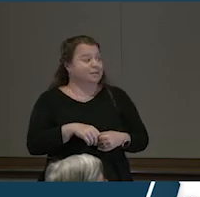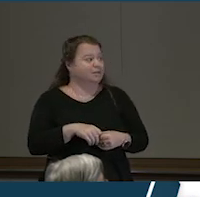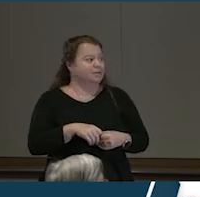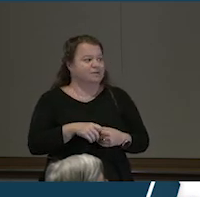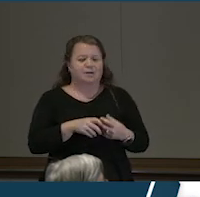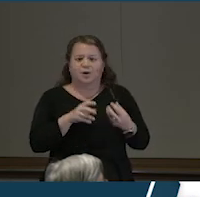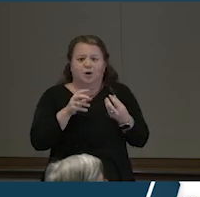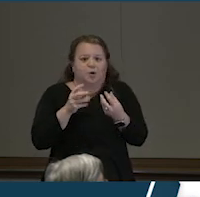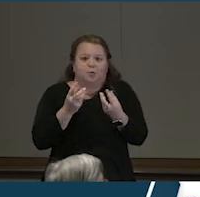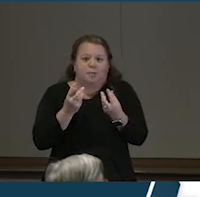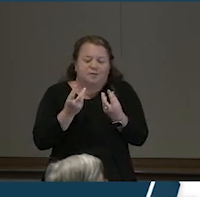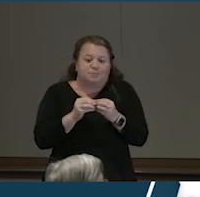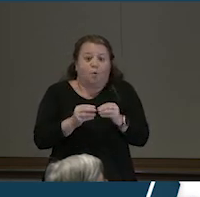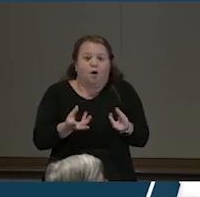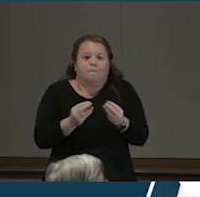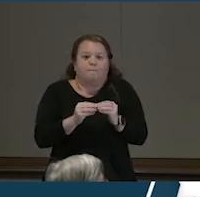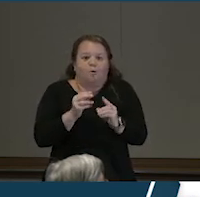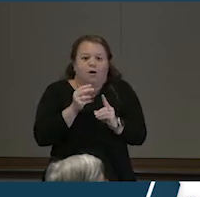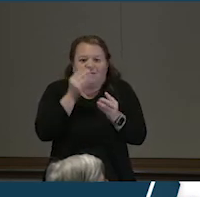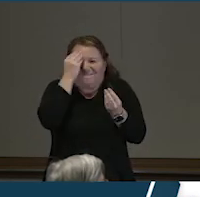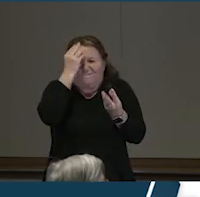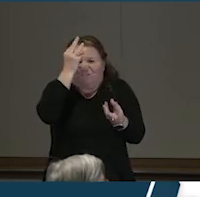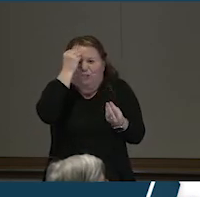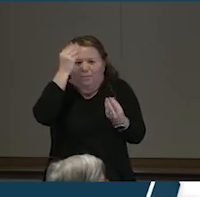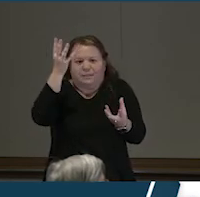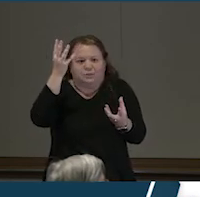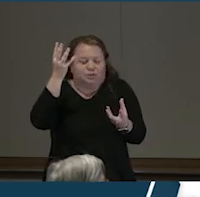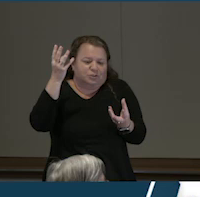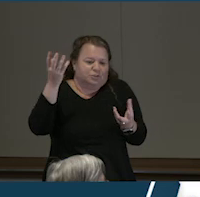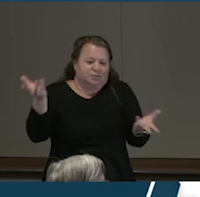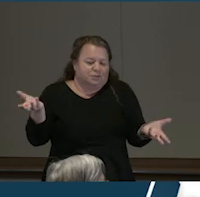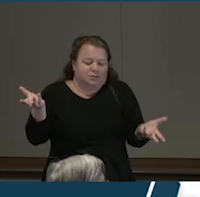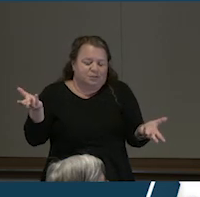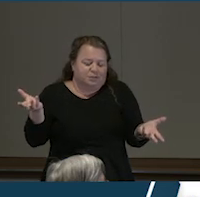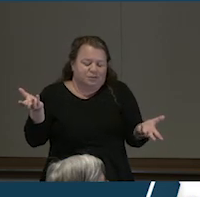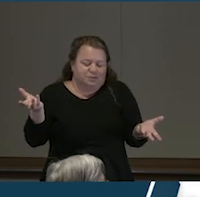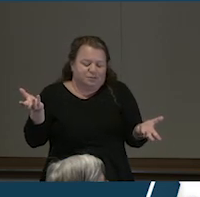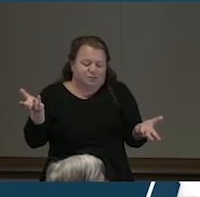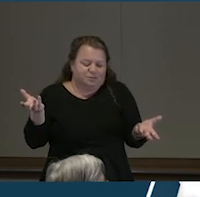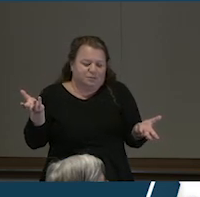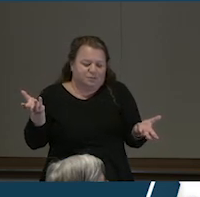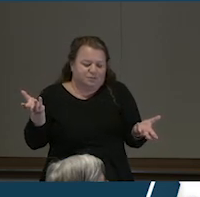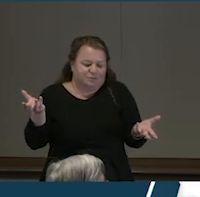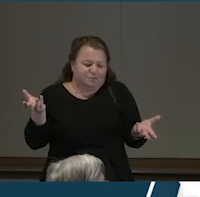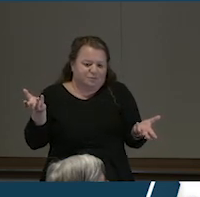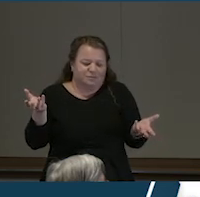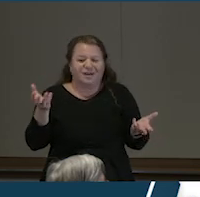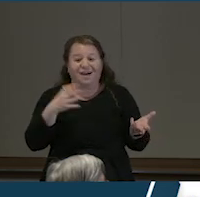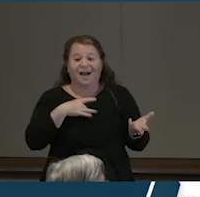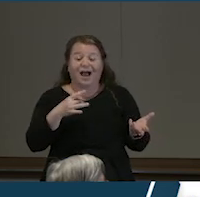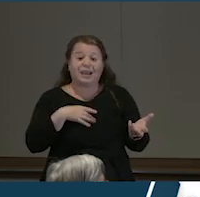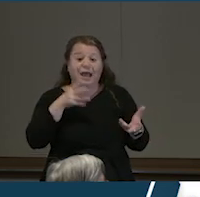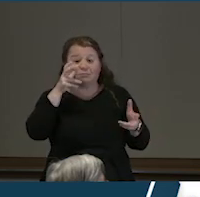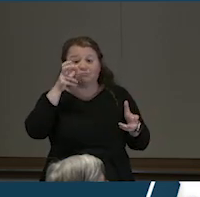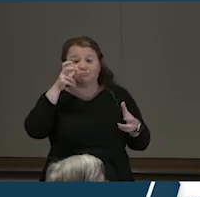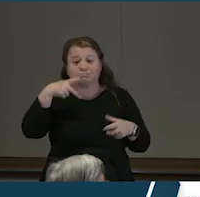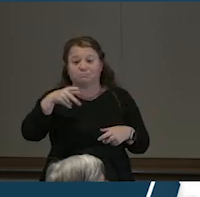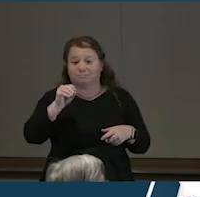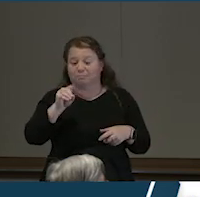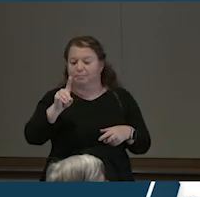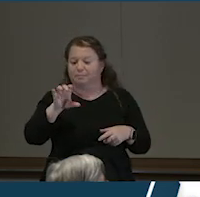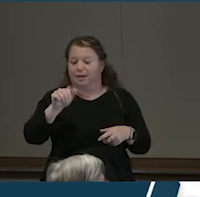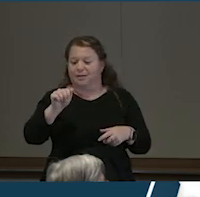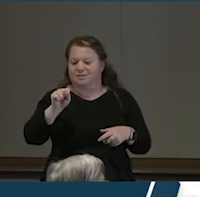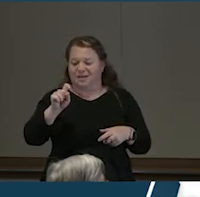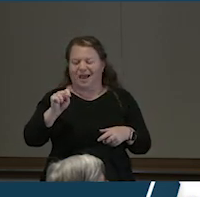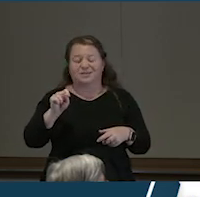just just makes that even bigger, is that, you know, like I like podcasts. So I was listening to a podcast on my way